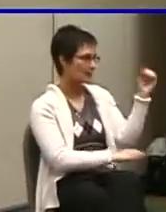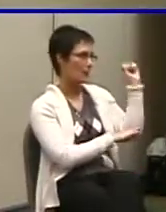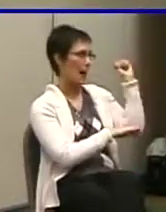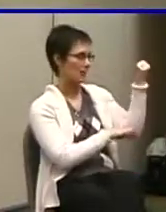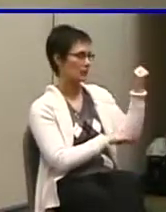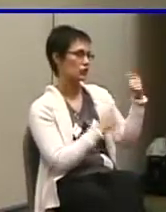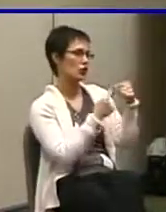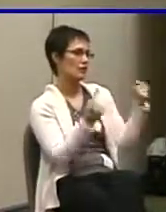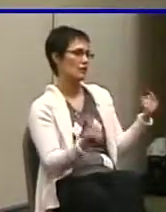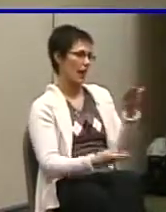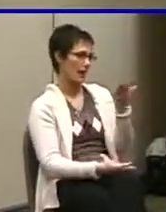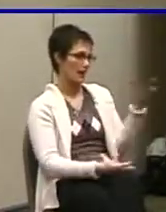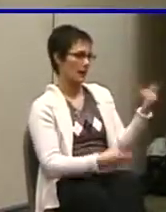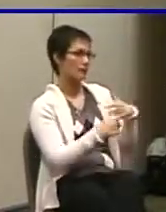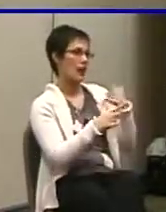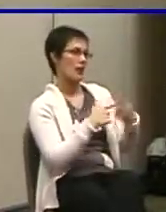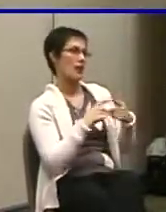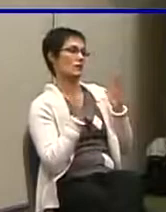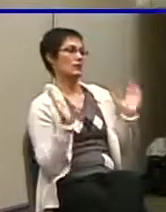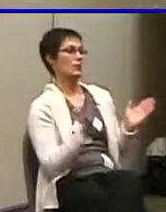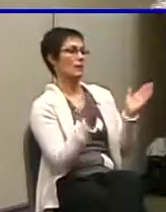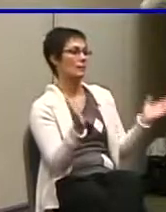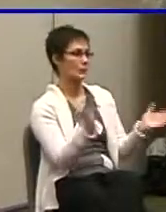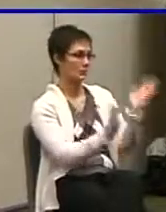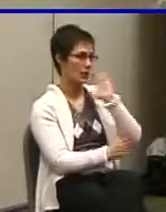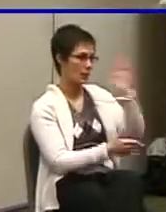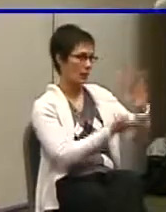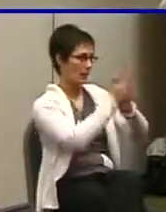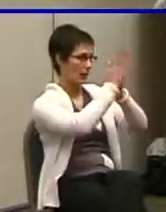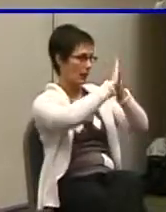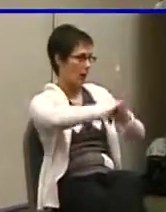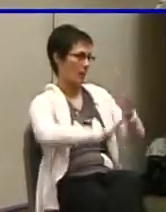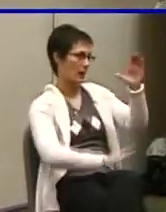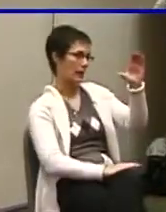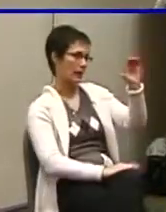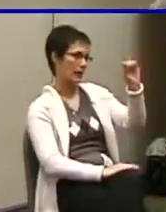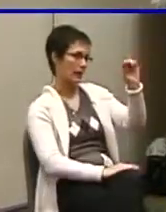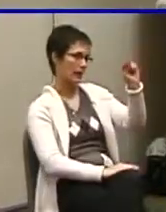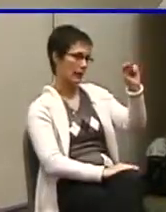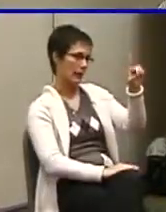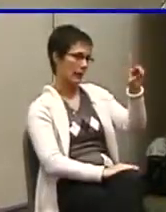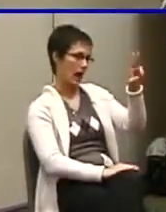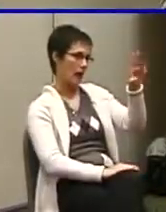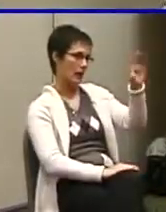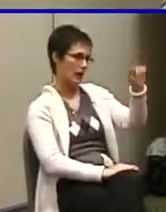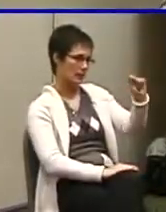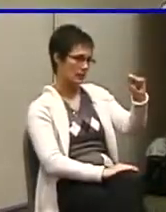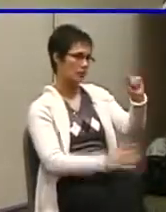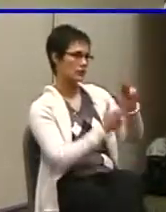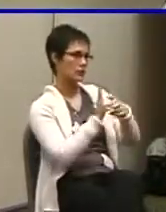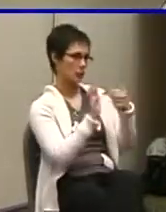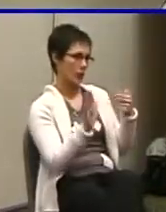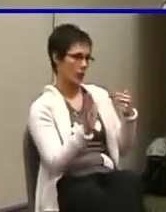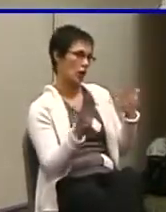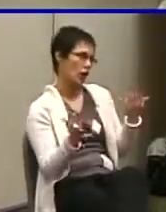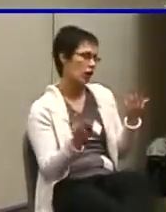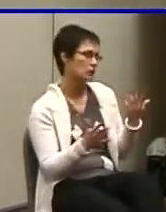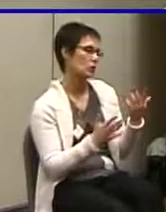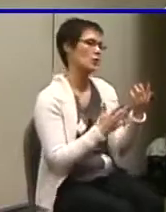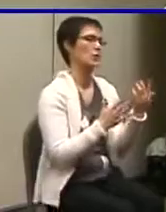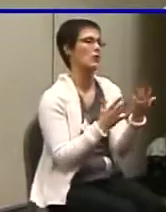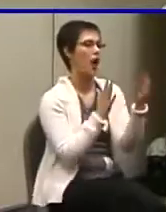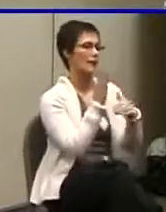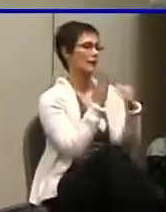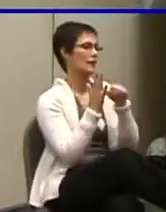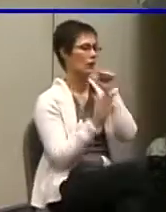thrown on there, and if we push far enough, it'll be conduct disorder. But so they're not oftentimes fun kids to work with sometimes in schools in terms of asking